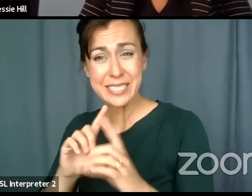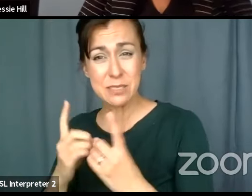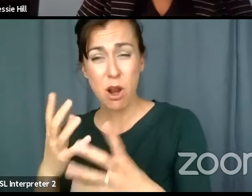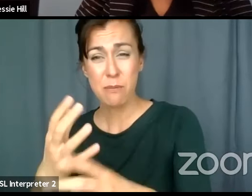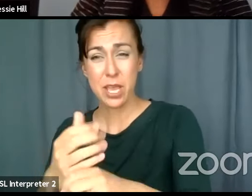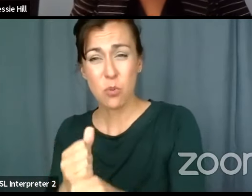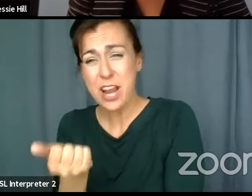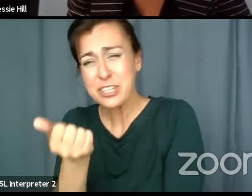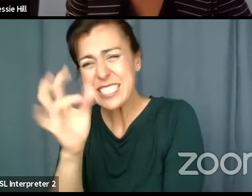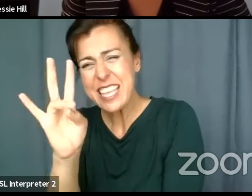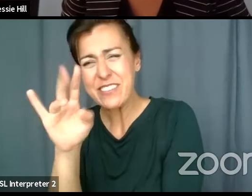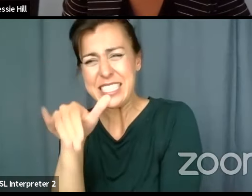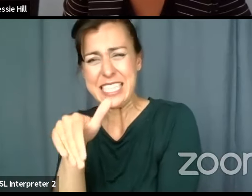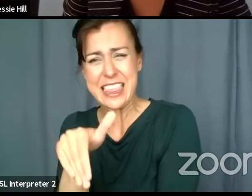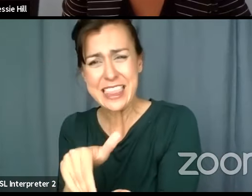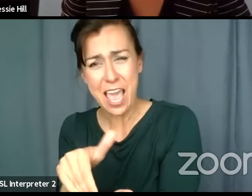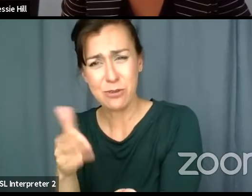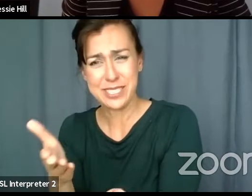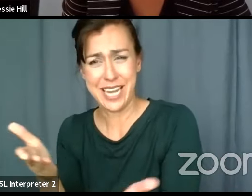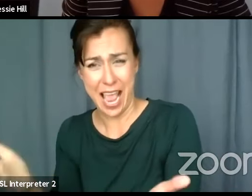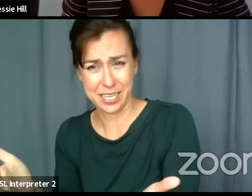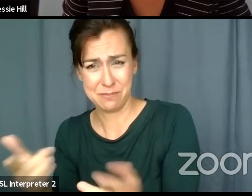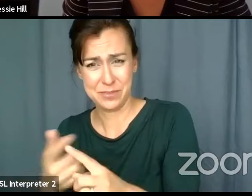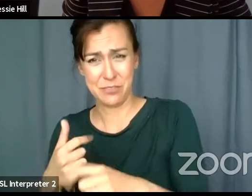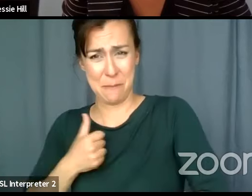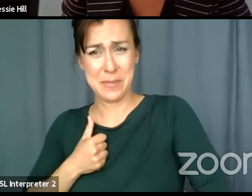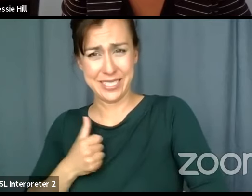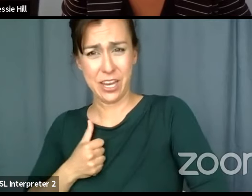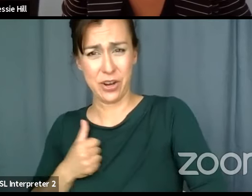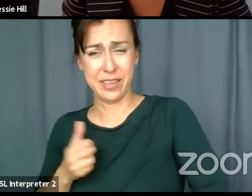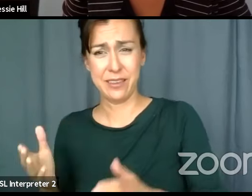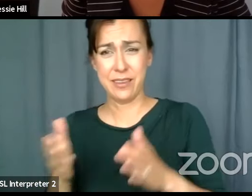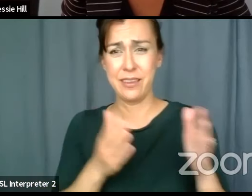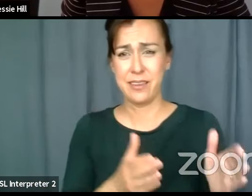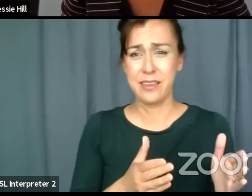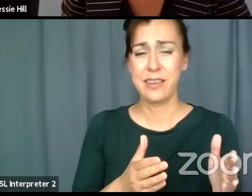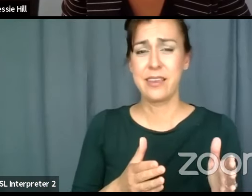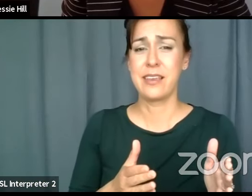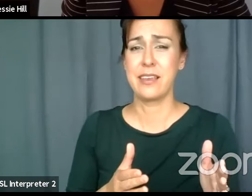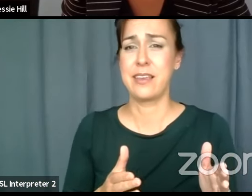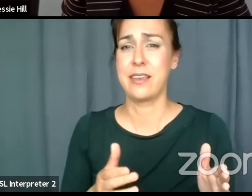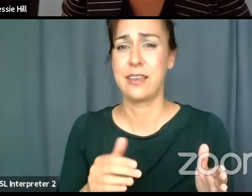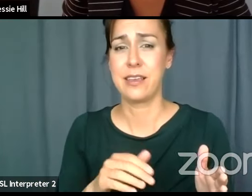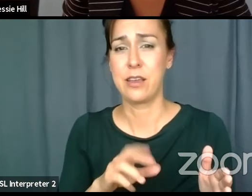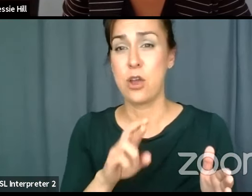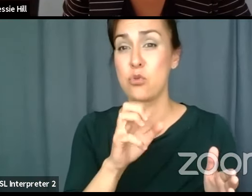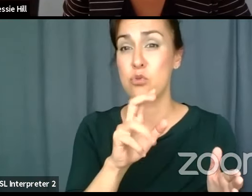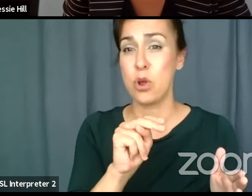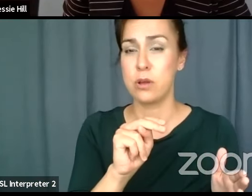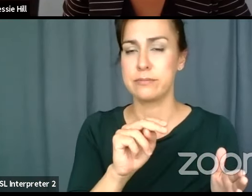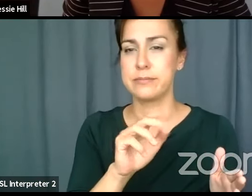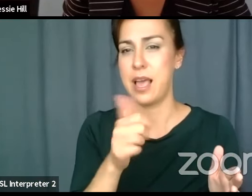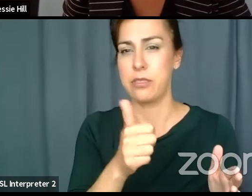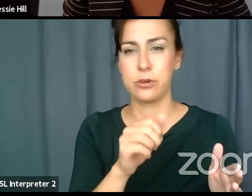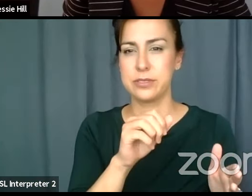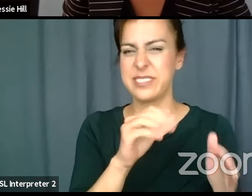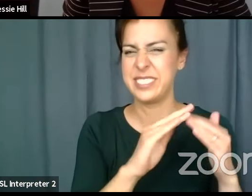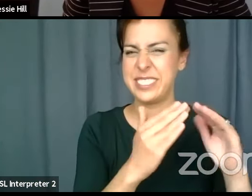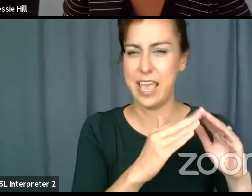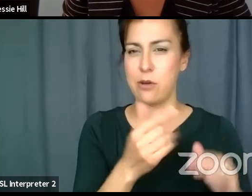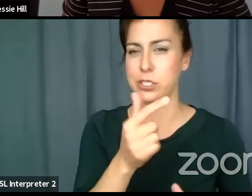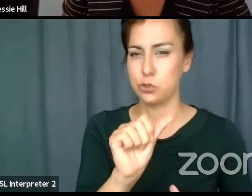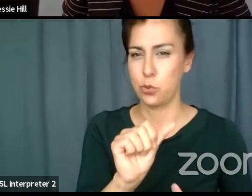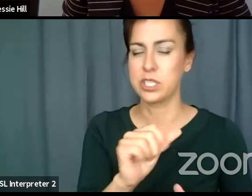the 1033 program. Bloomington, Georgia has only 2,700 residents and it's got 4